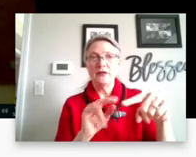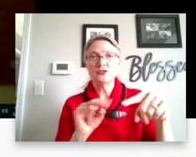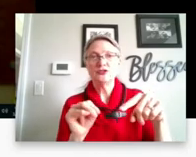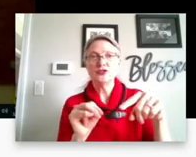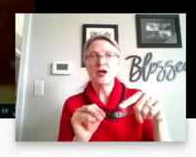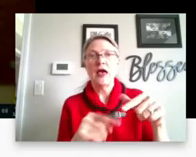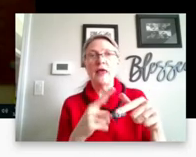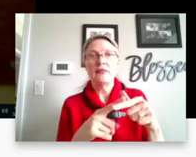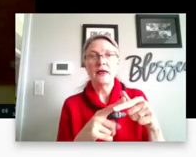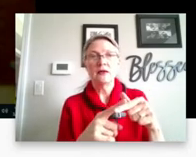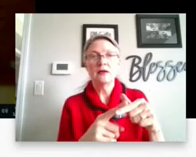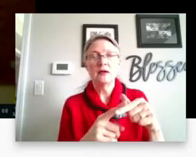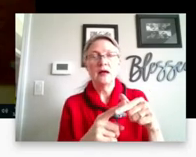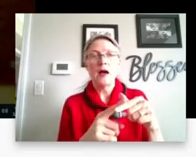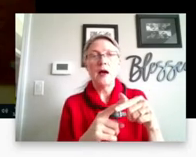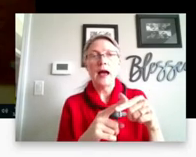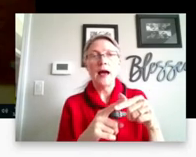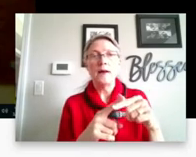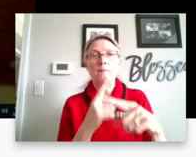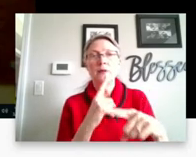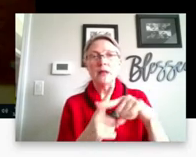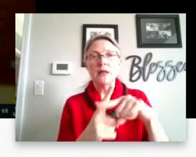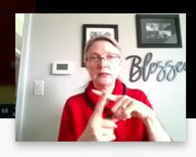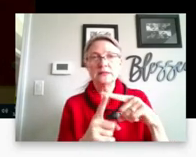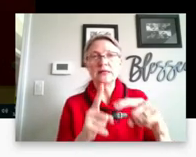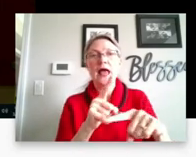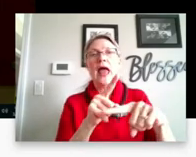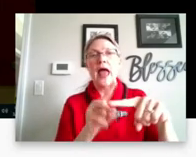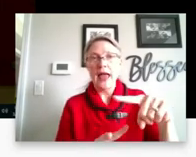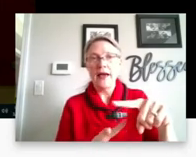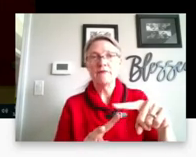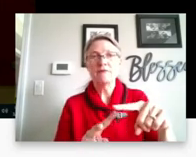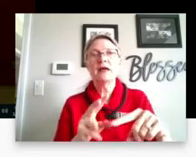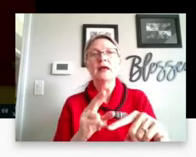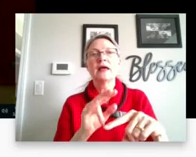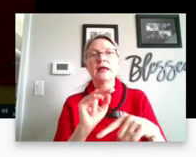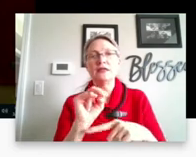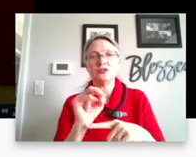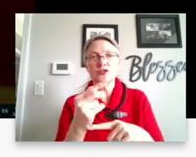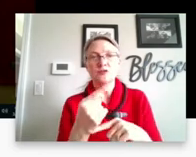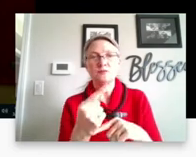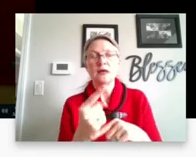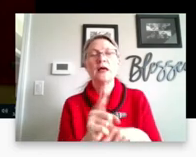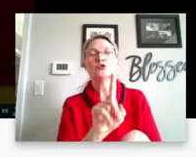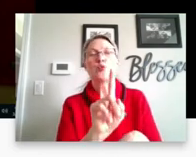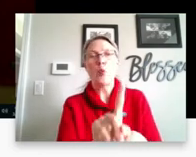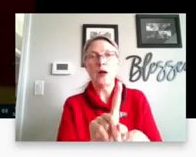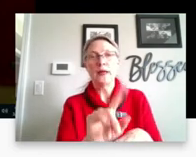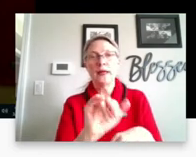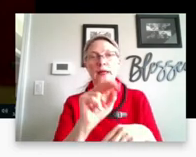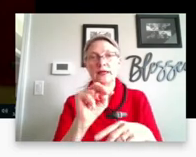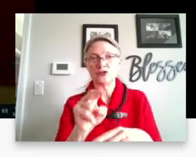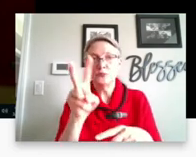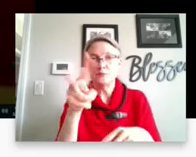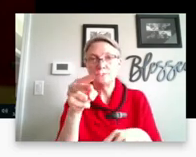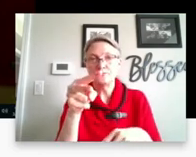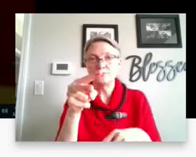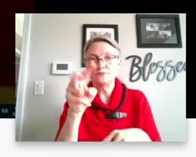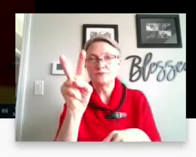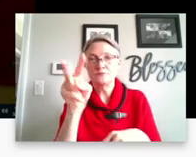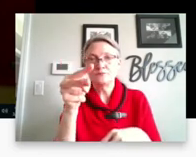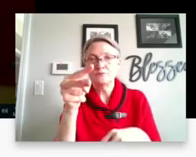and then another half inch above that would be 1 inch. Those two little marks that look like quotation marks, that's our math